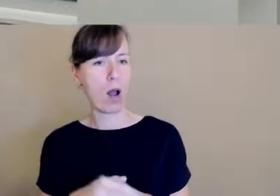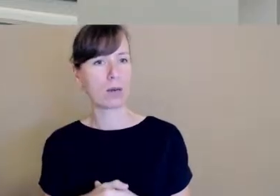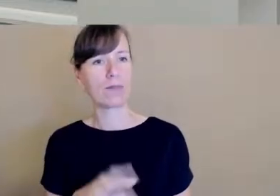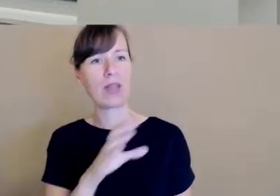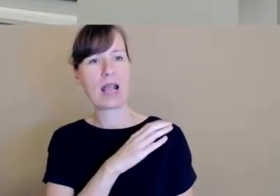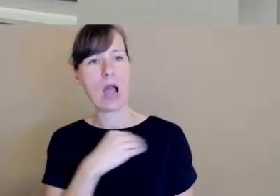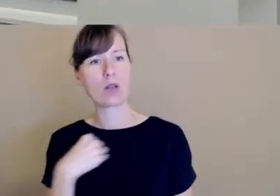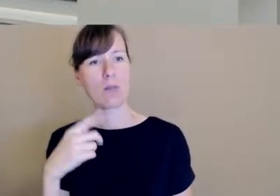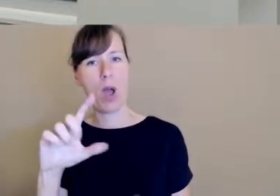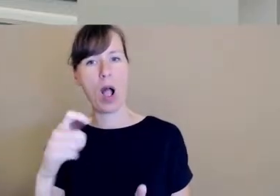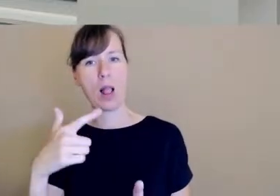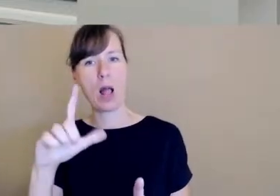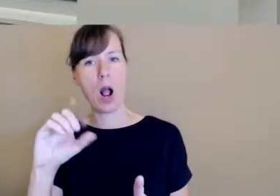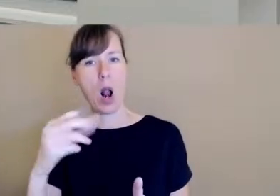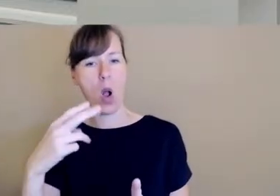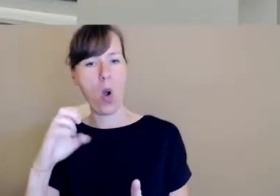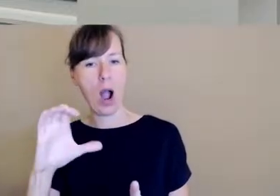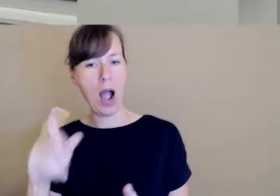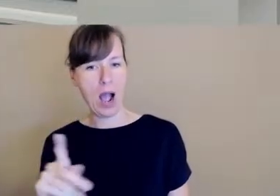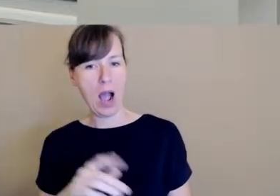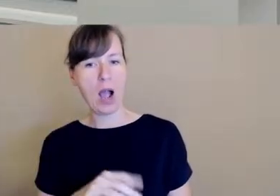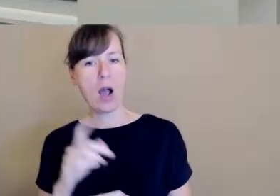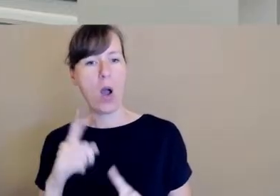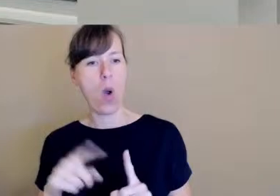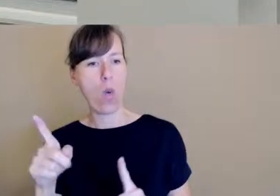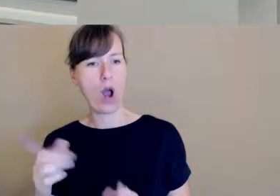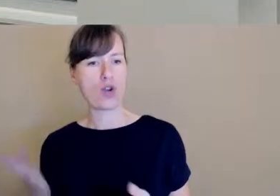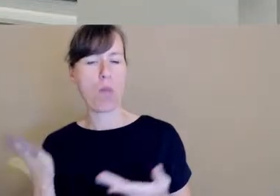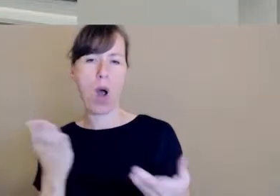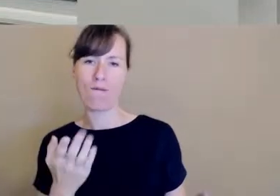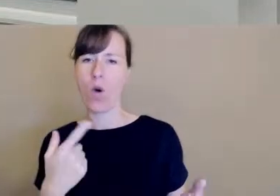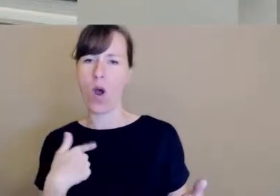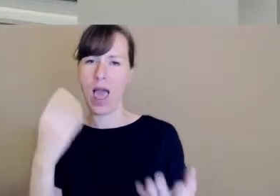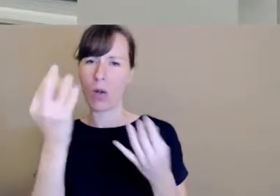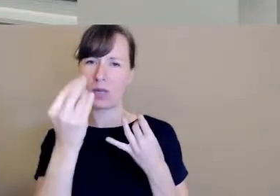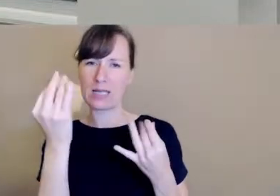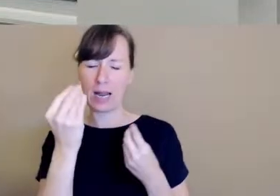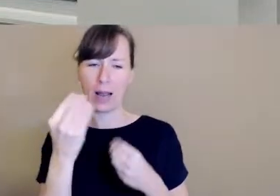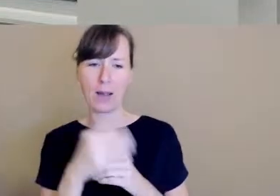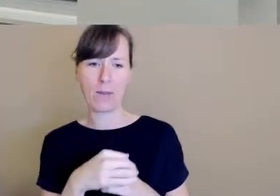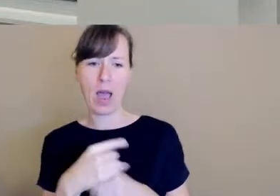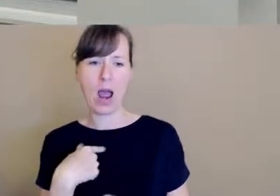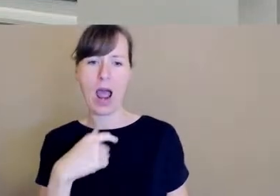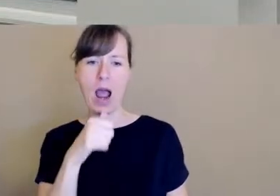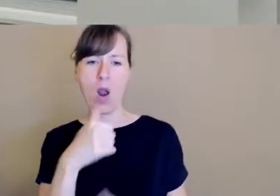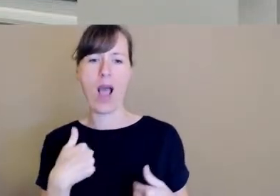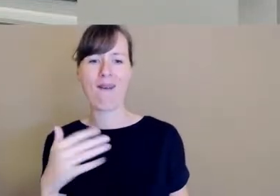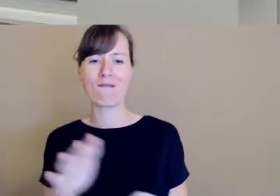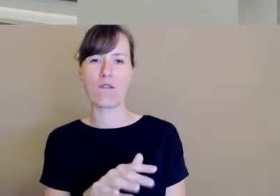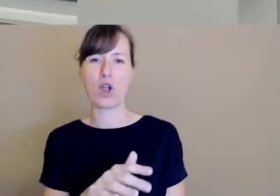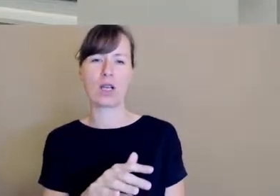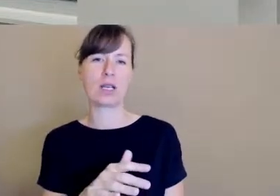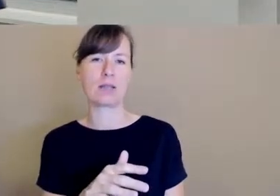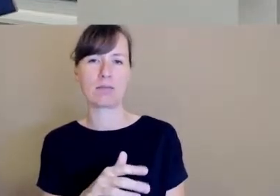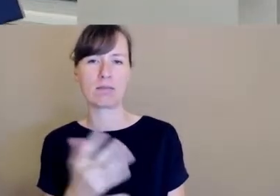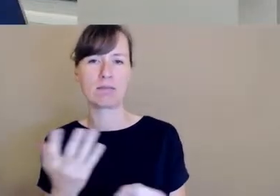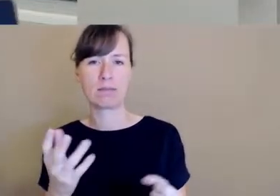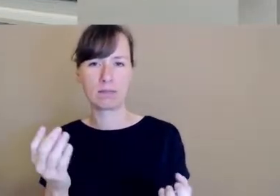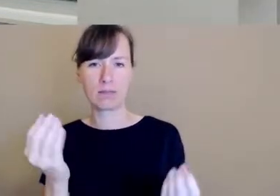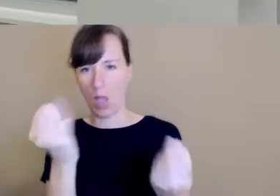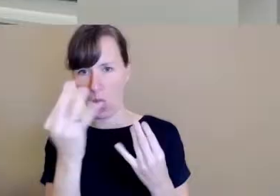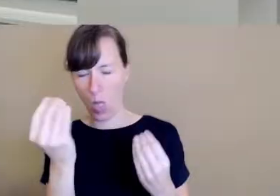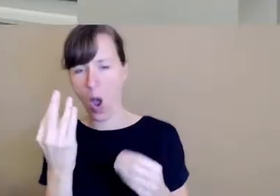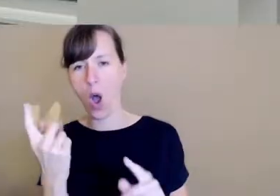Councilmember LeGlowick, what you brought forward, I've been thinking about it, and I don't have fully formed thought, but